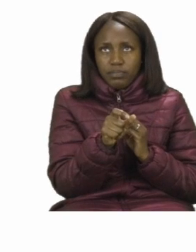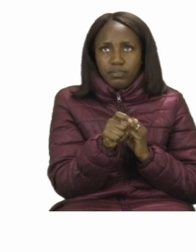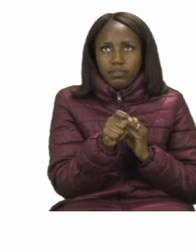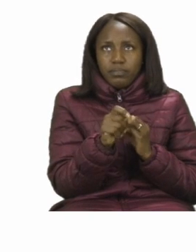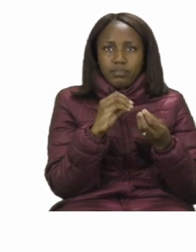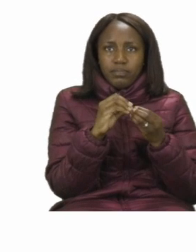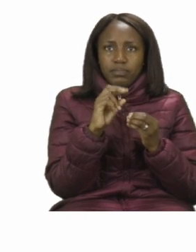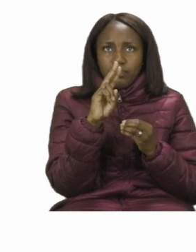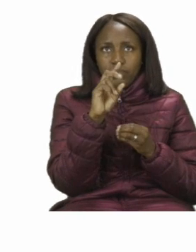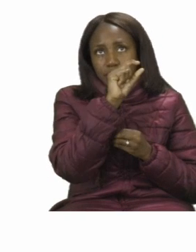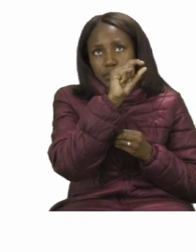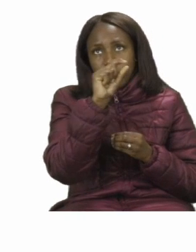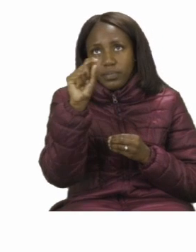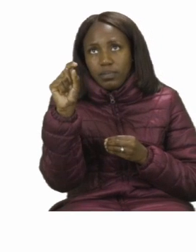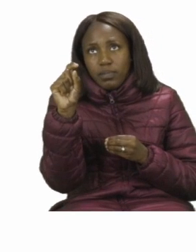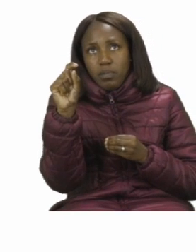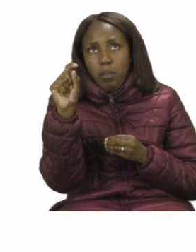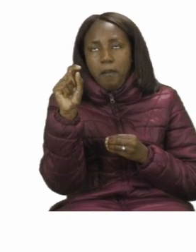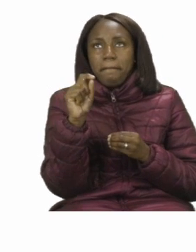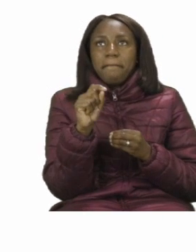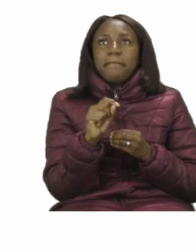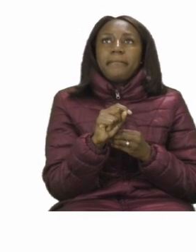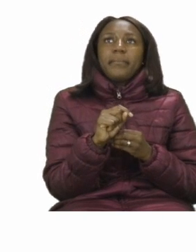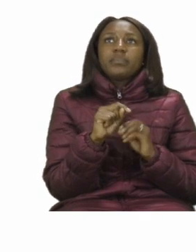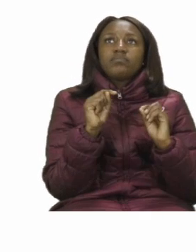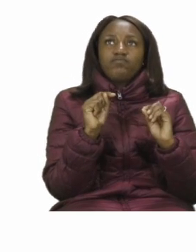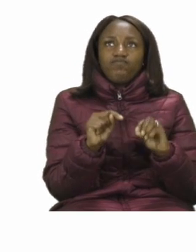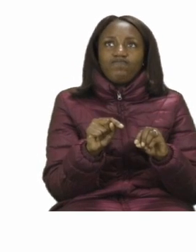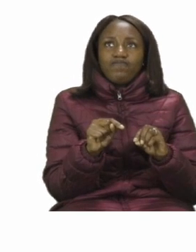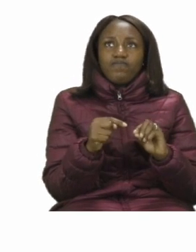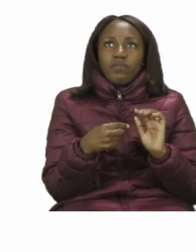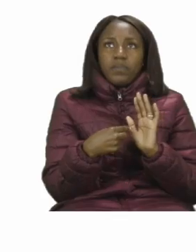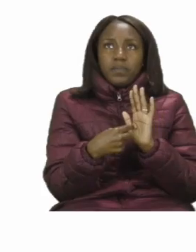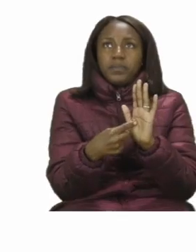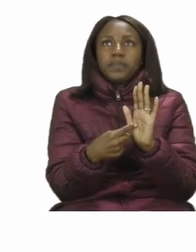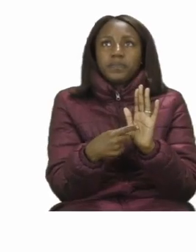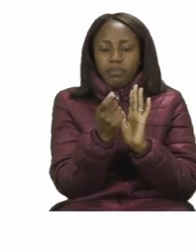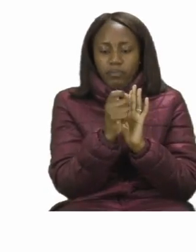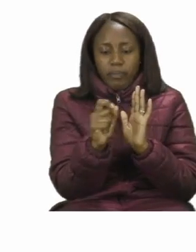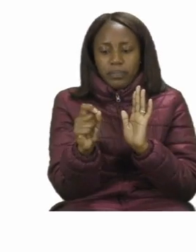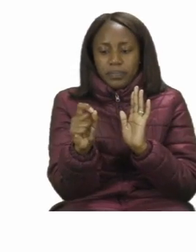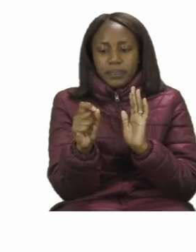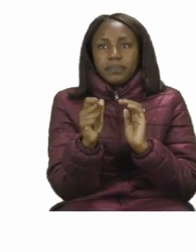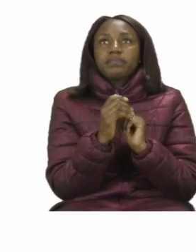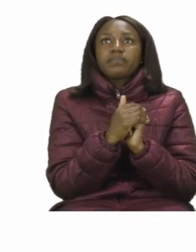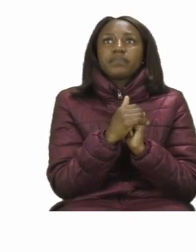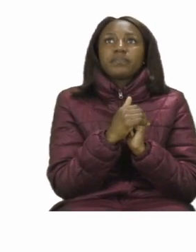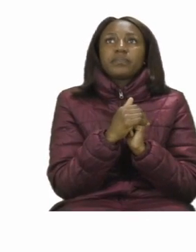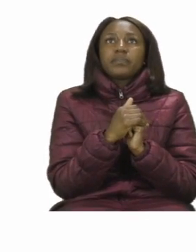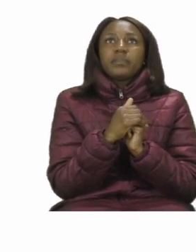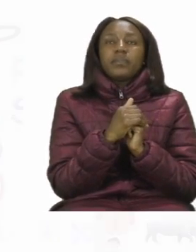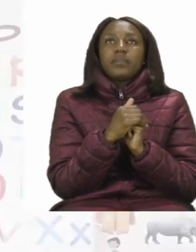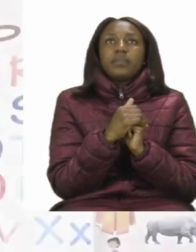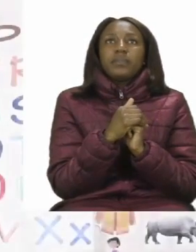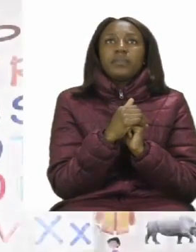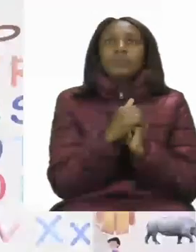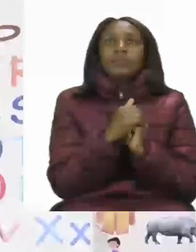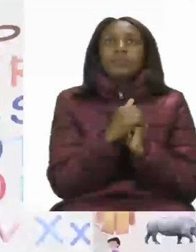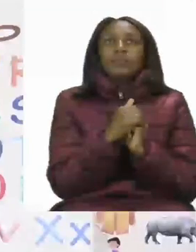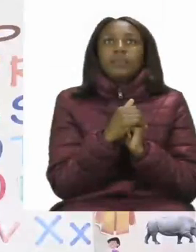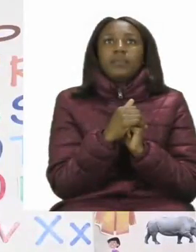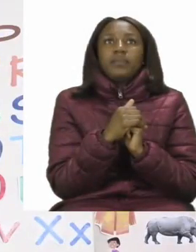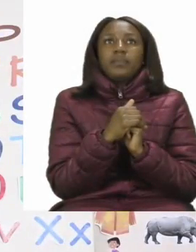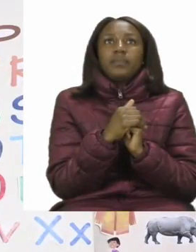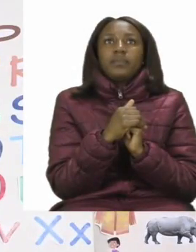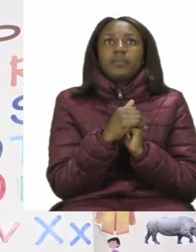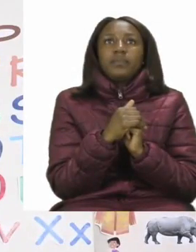a cross. Now I went ahead and wrote it down on the board so long. So